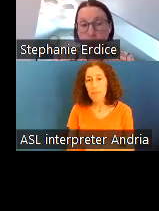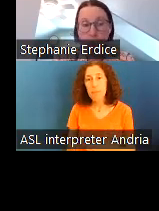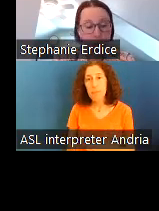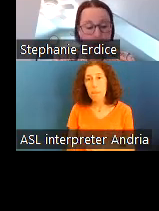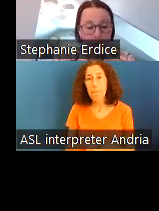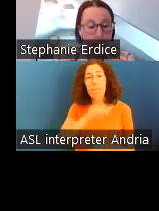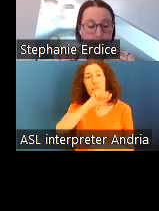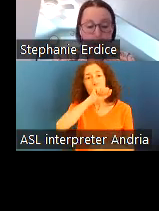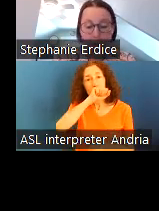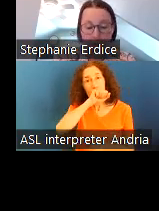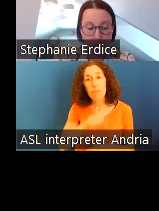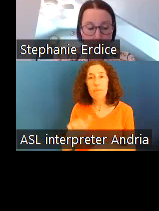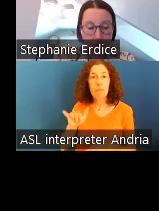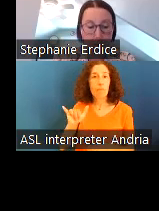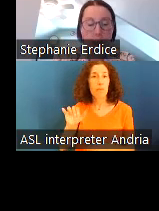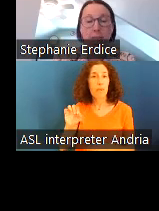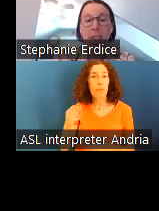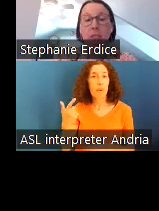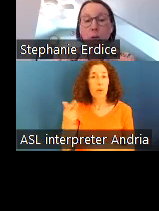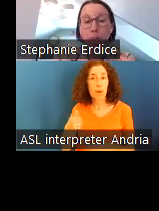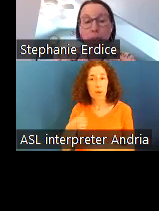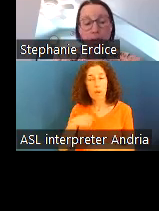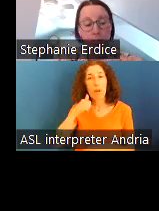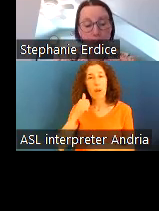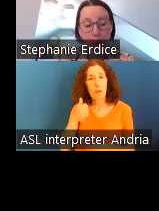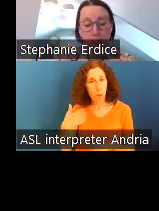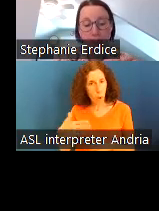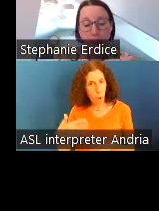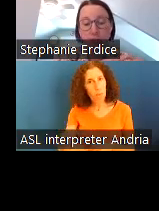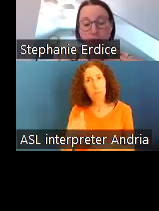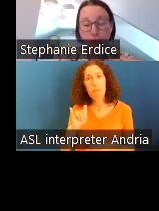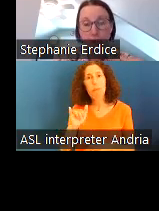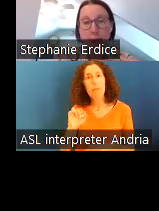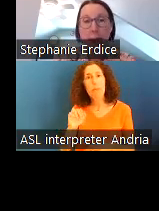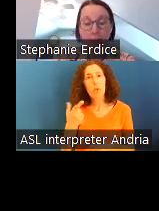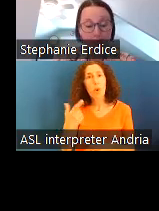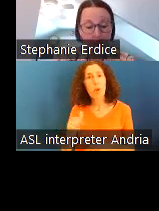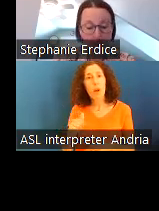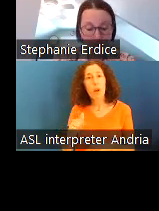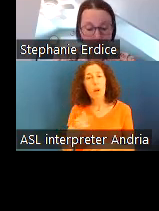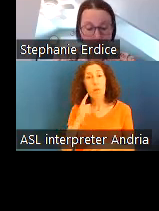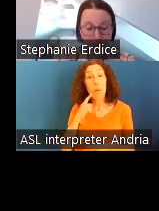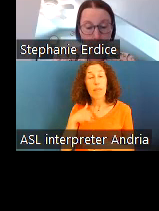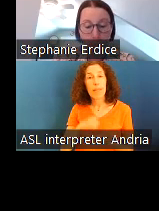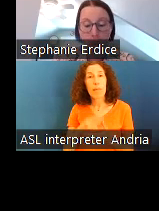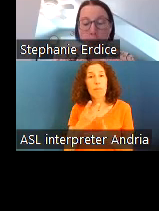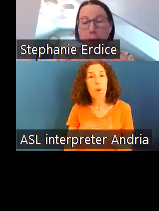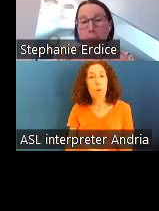yoga. I do yoga on a regular basis. And this for me is both self-soothing and